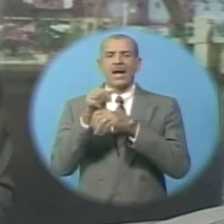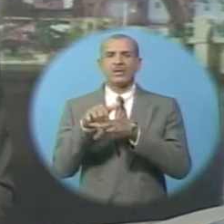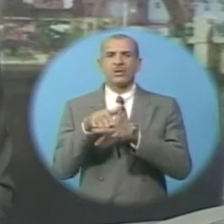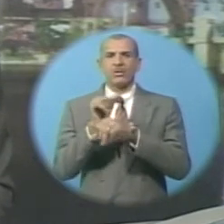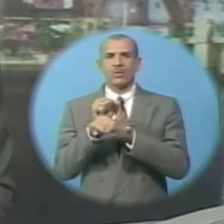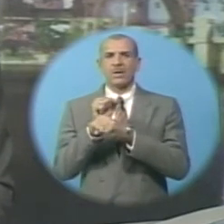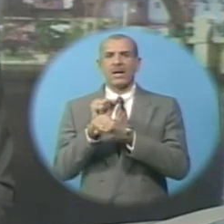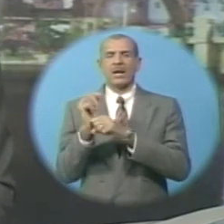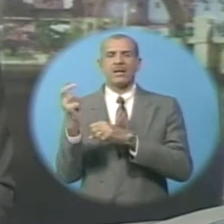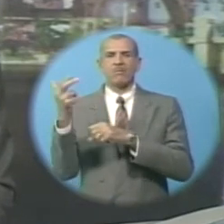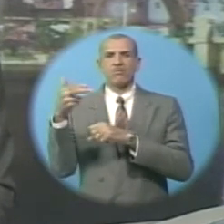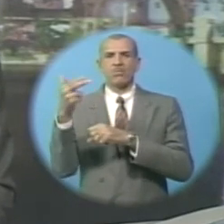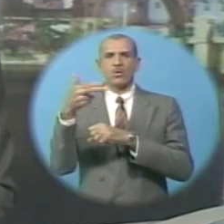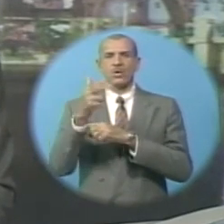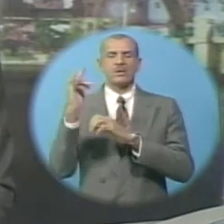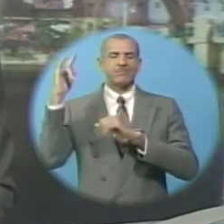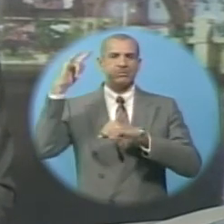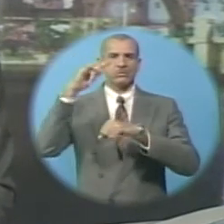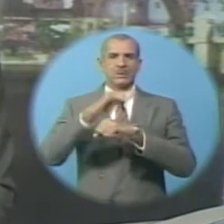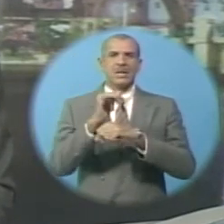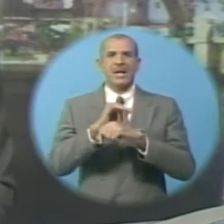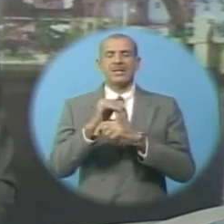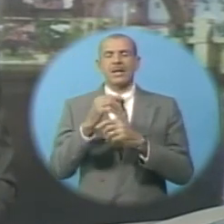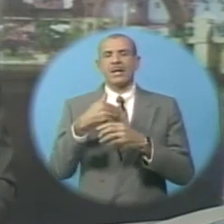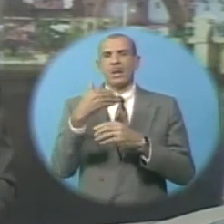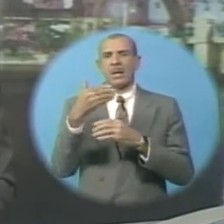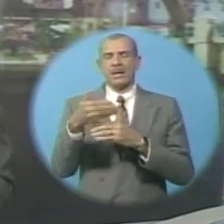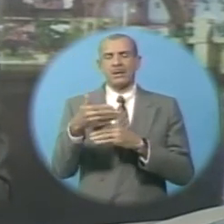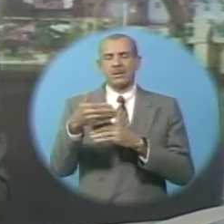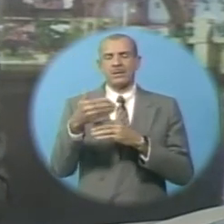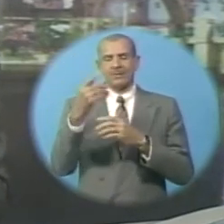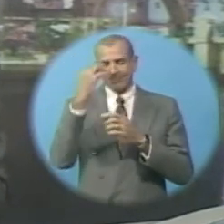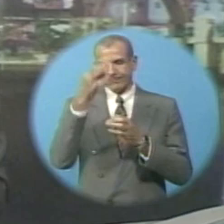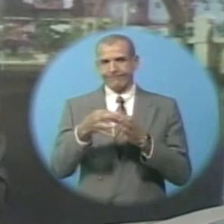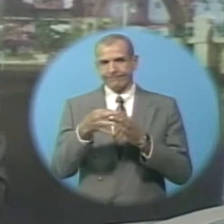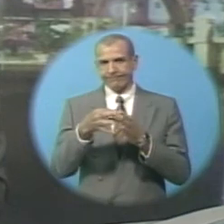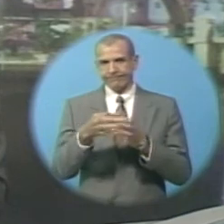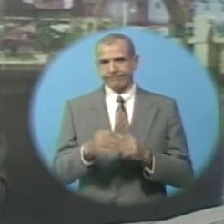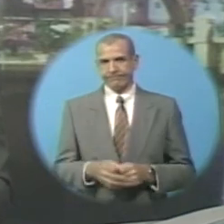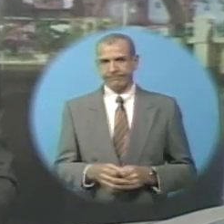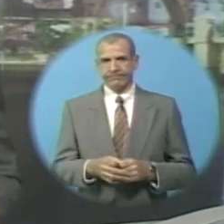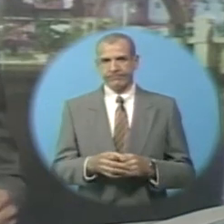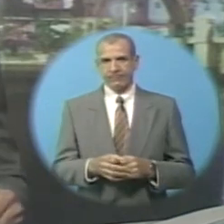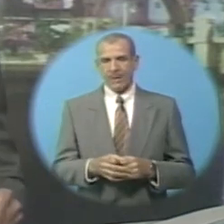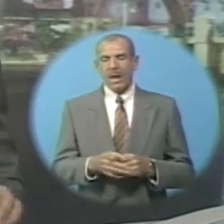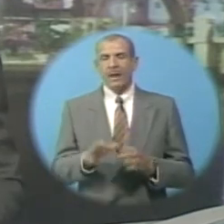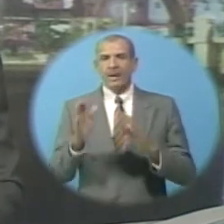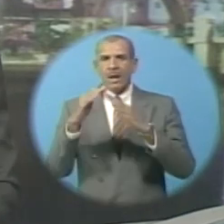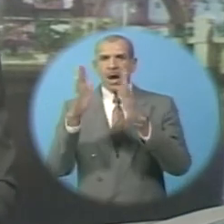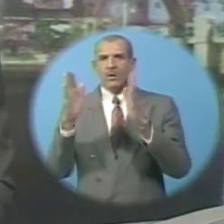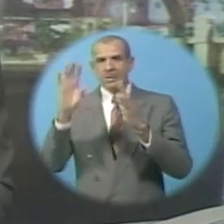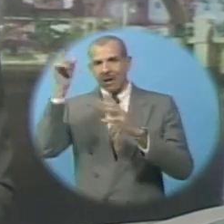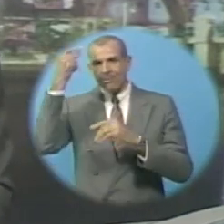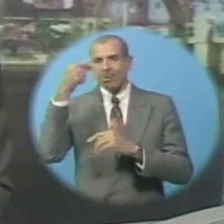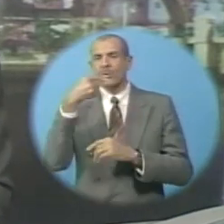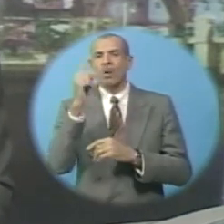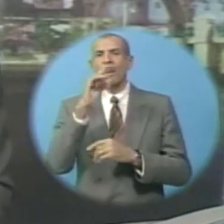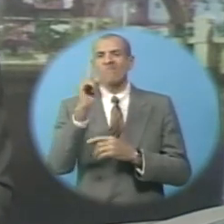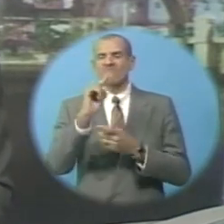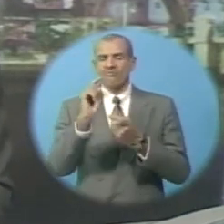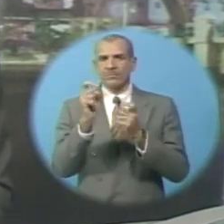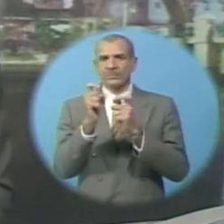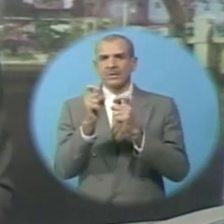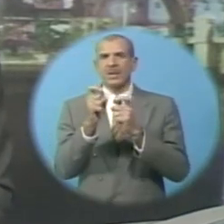at the ports of entry as it ponders its next move. Back to the House, and we're hearing that government will be refurbishing